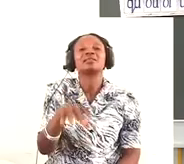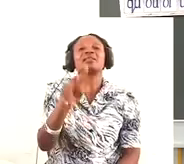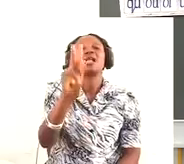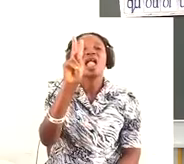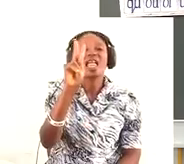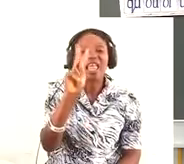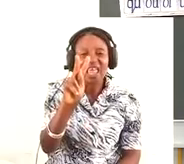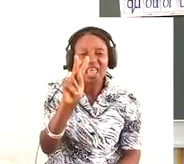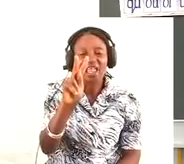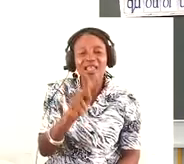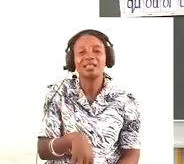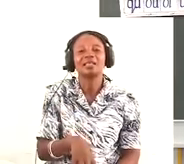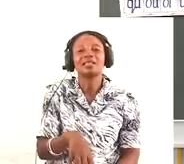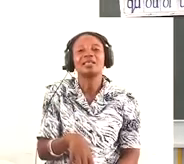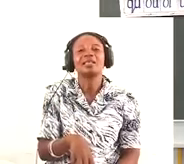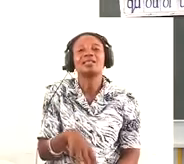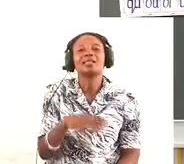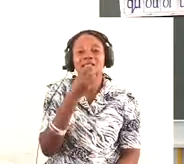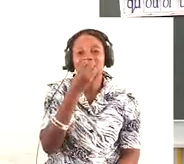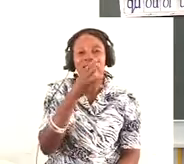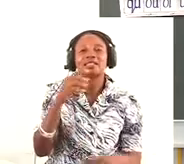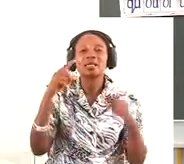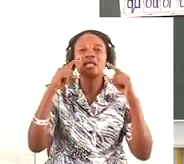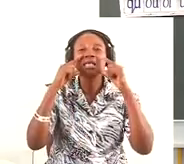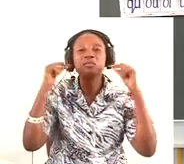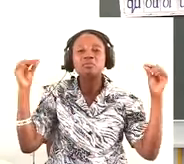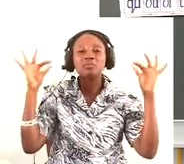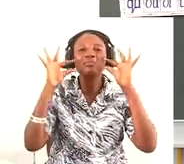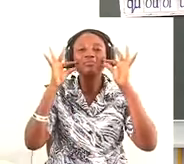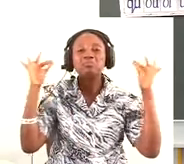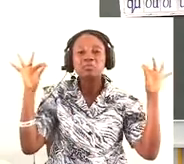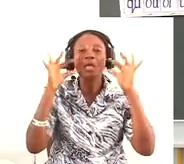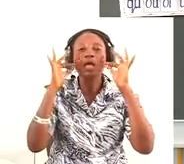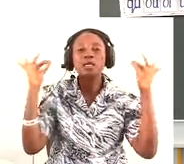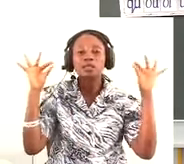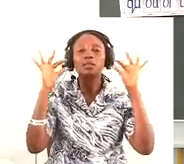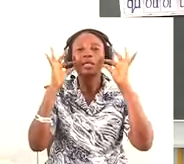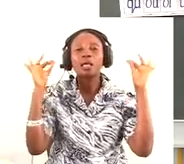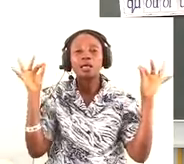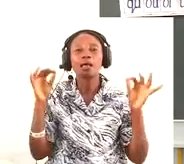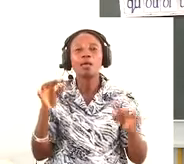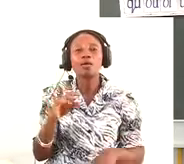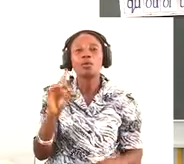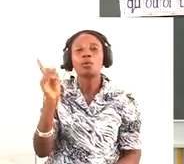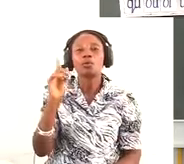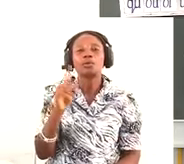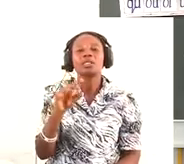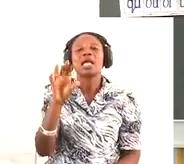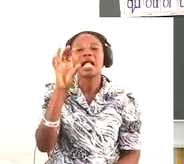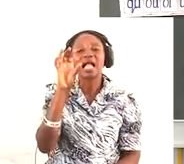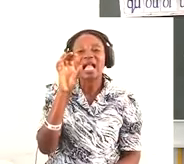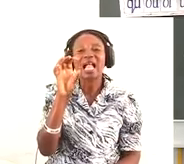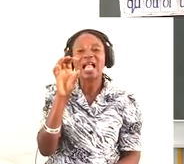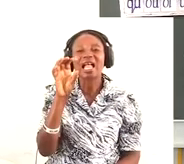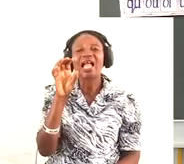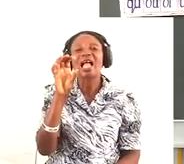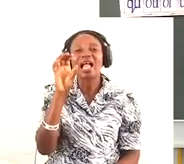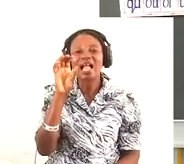The C make K. Let's say cat. What is the word? Cat. What is the first sound?